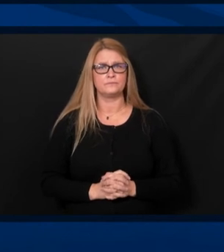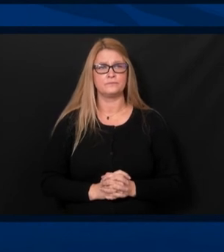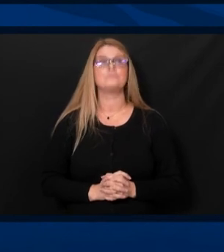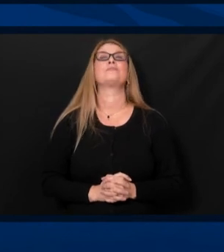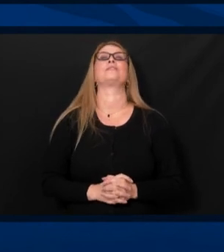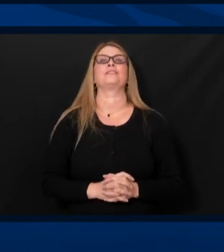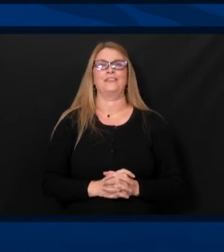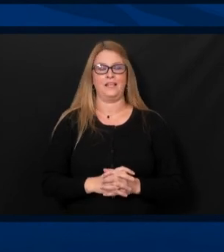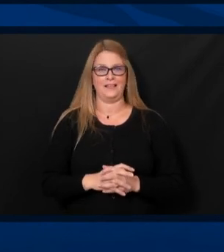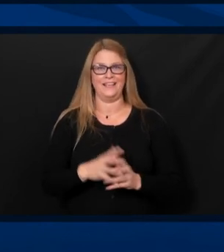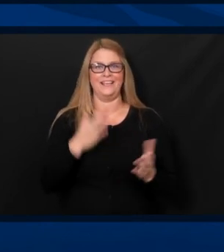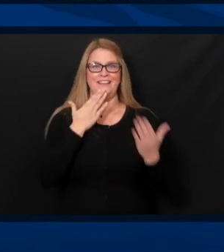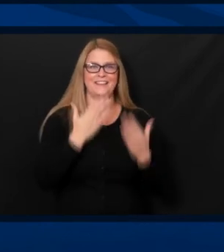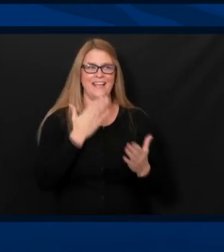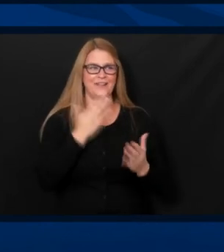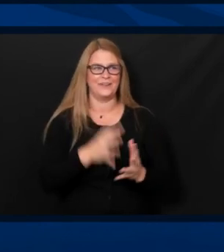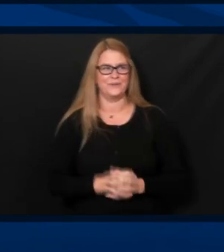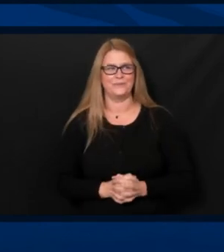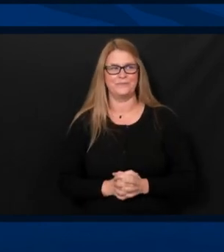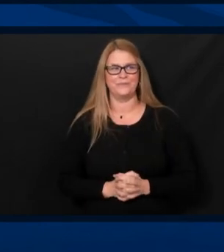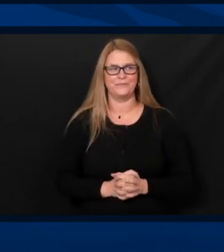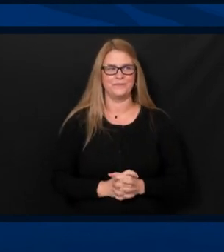I'm good right now. Thank you.